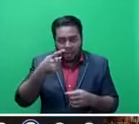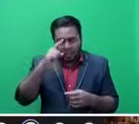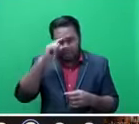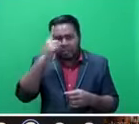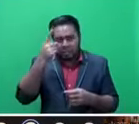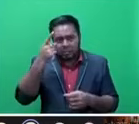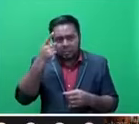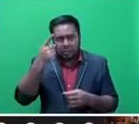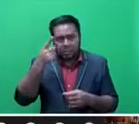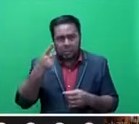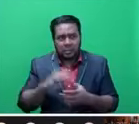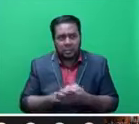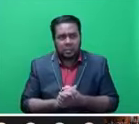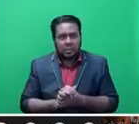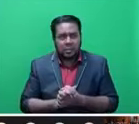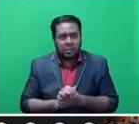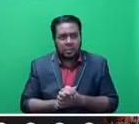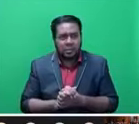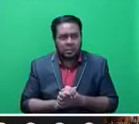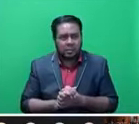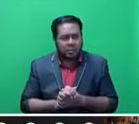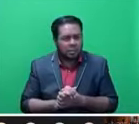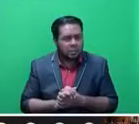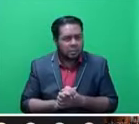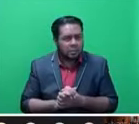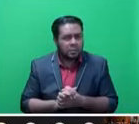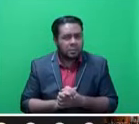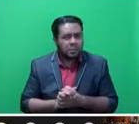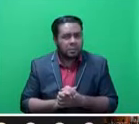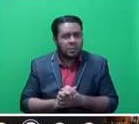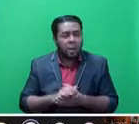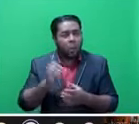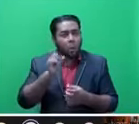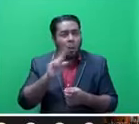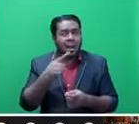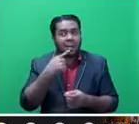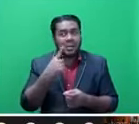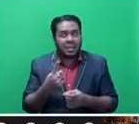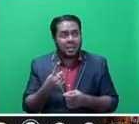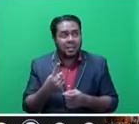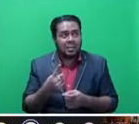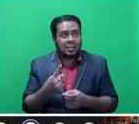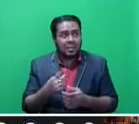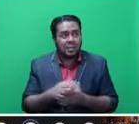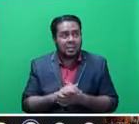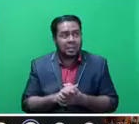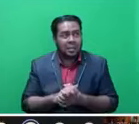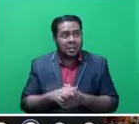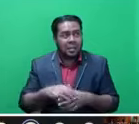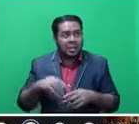the paranoia that the attorney has. What I said was, this is a common